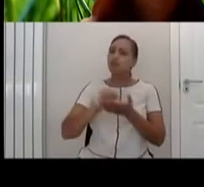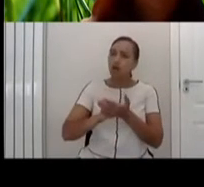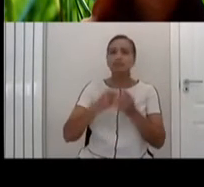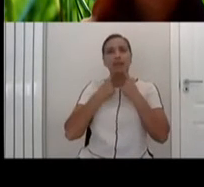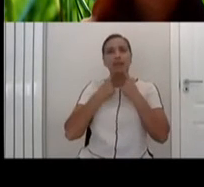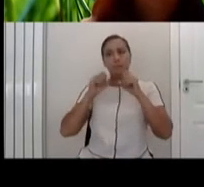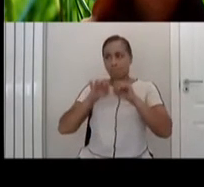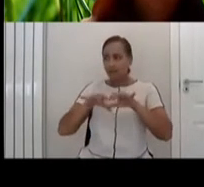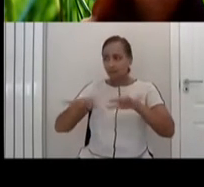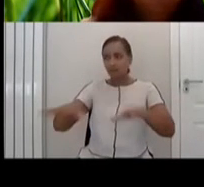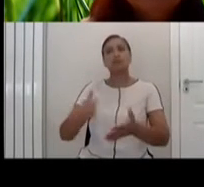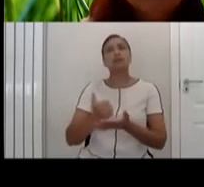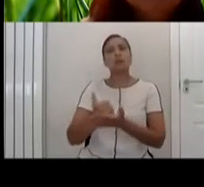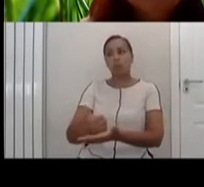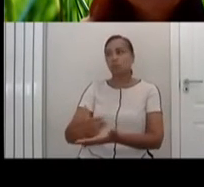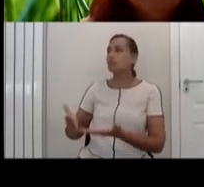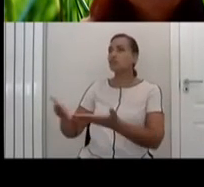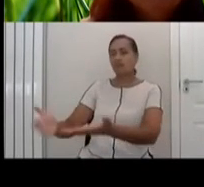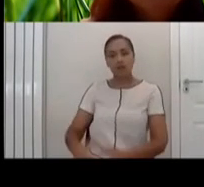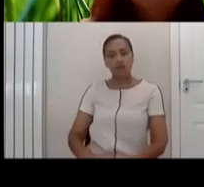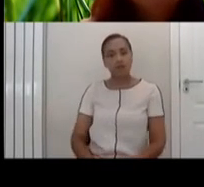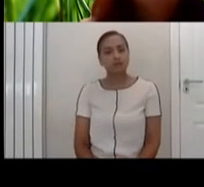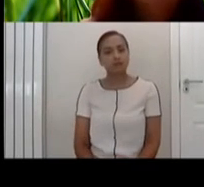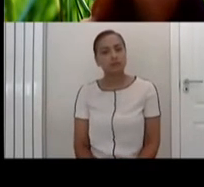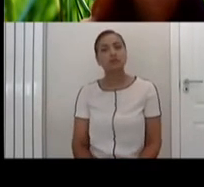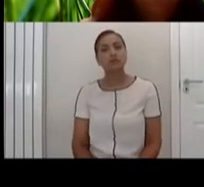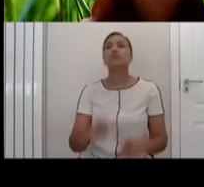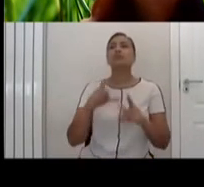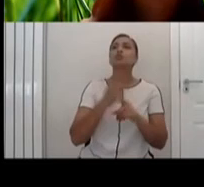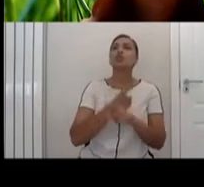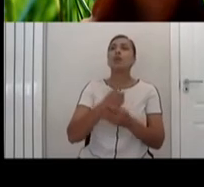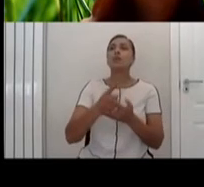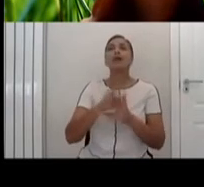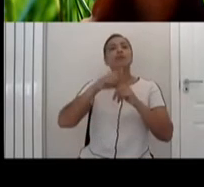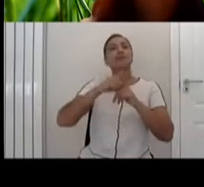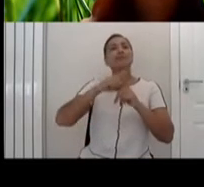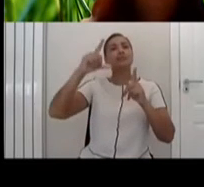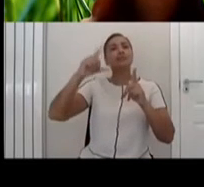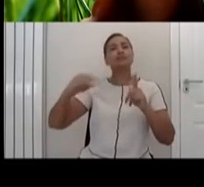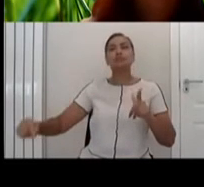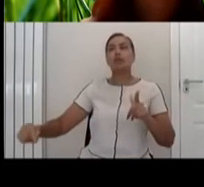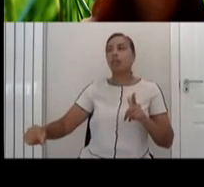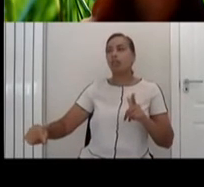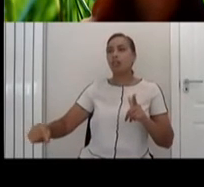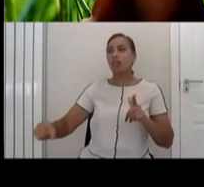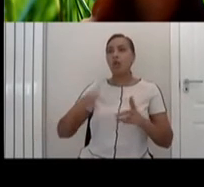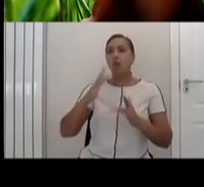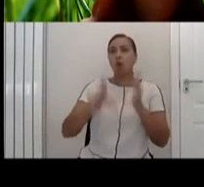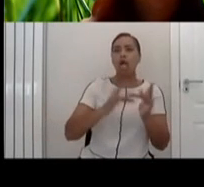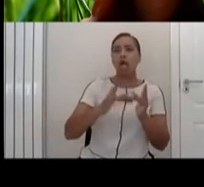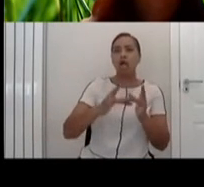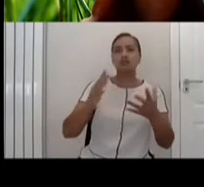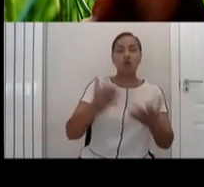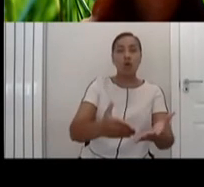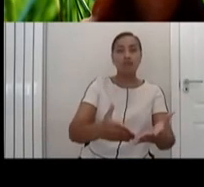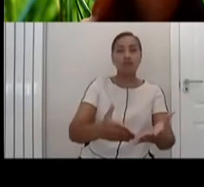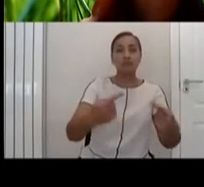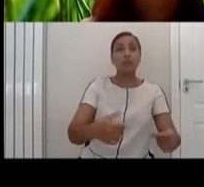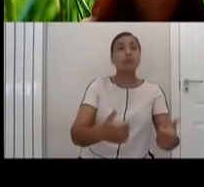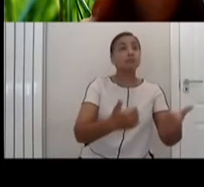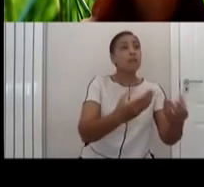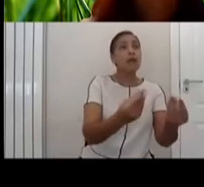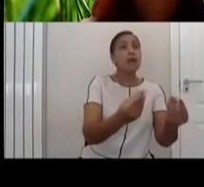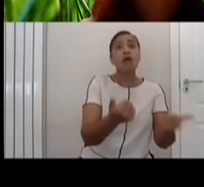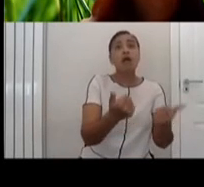and support's being provided. And again, back to your point about digital, that it's great for lots of people, but doesn't work for everyone. And we can't